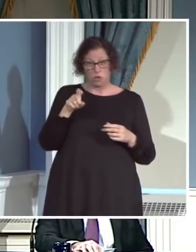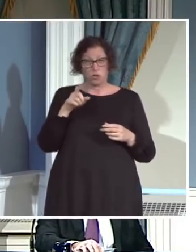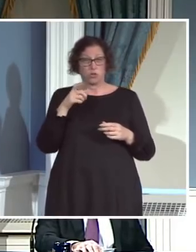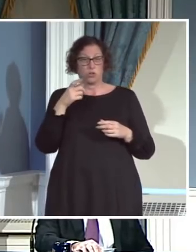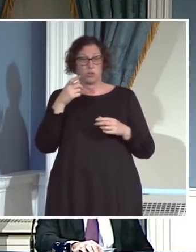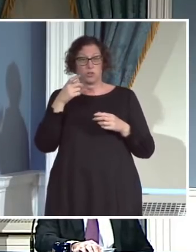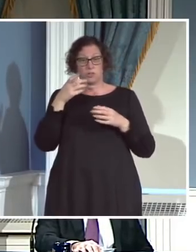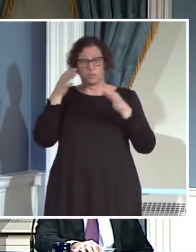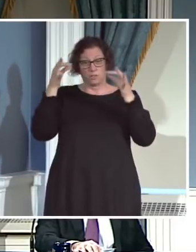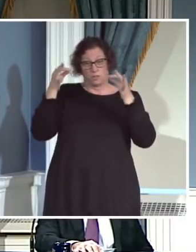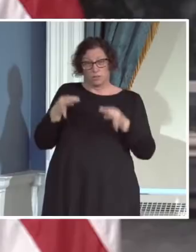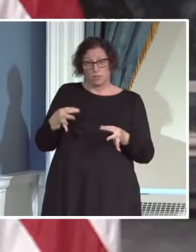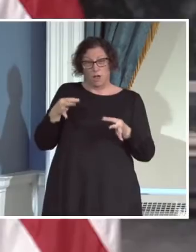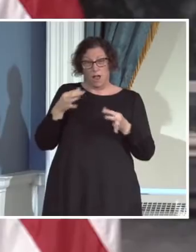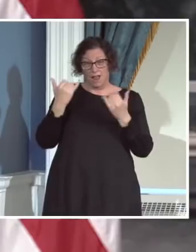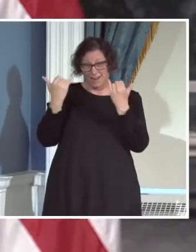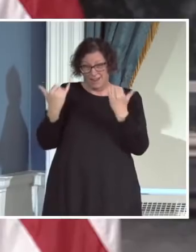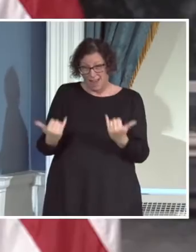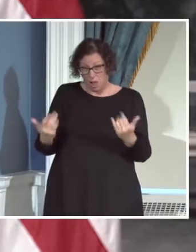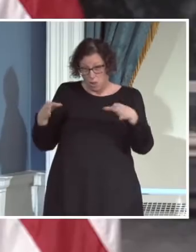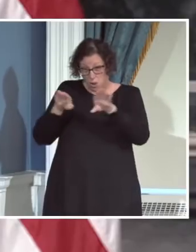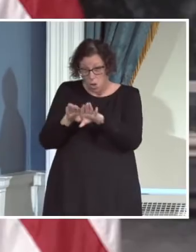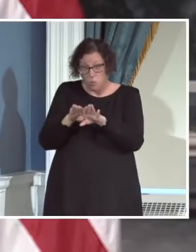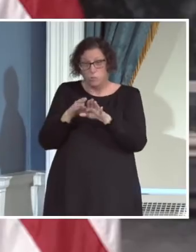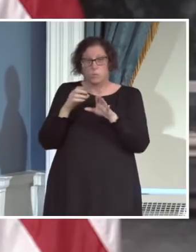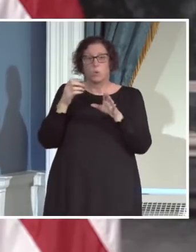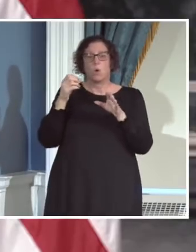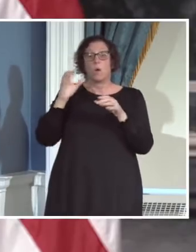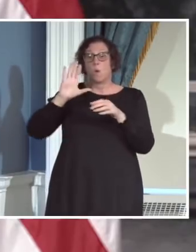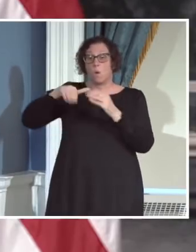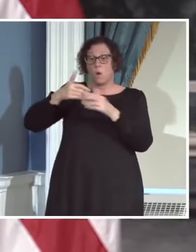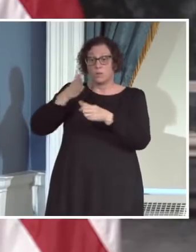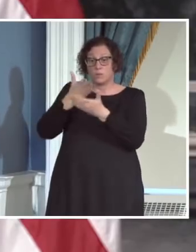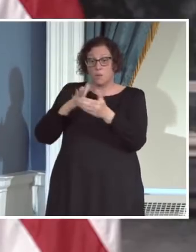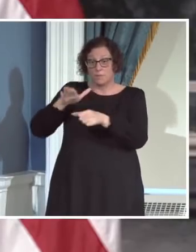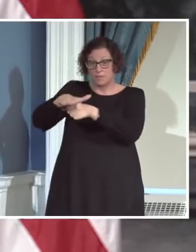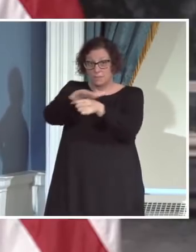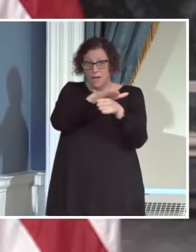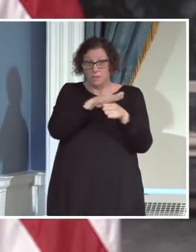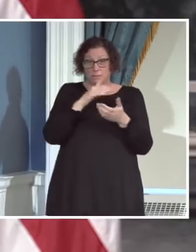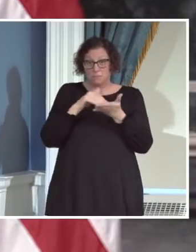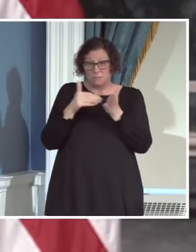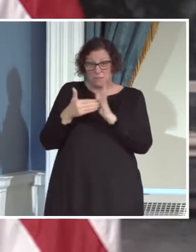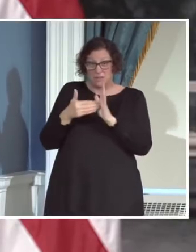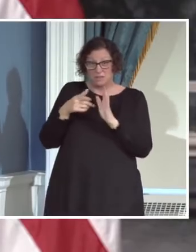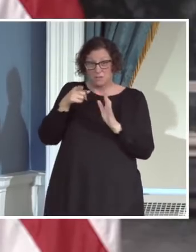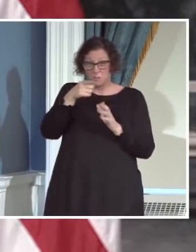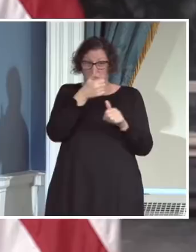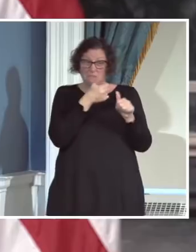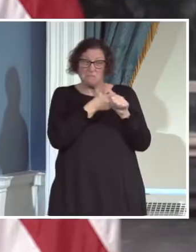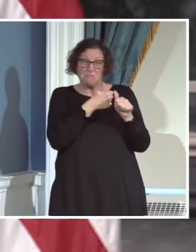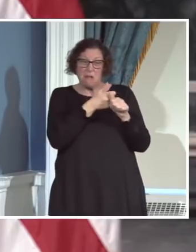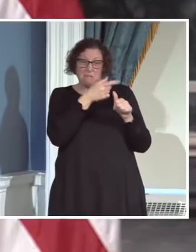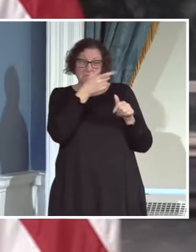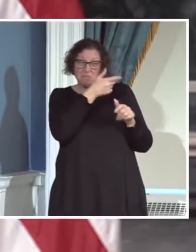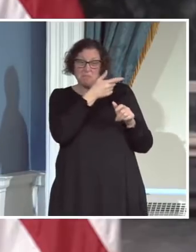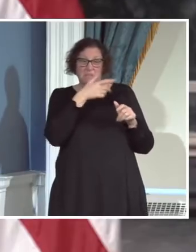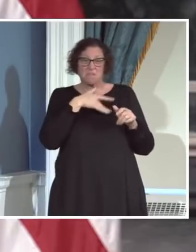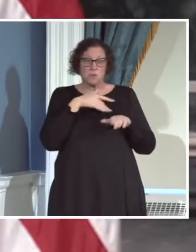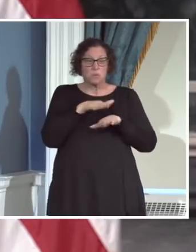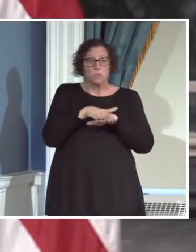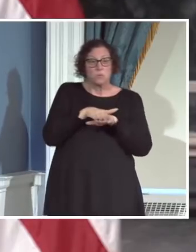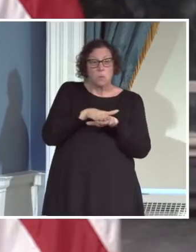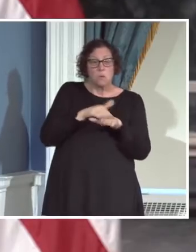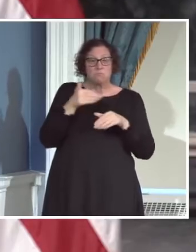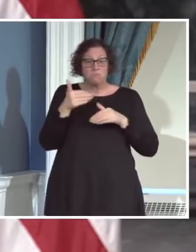during this crisis? No, Jeff, just look at the facts, please, respectfully. January 24th, I started fighting to